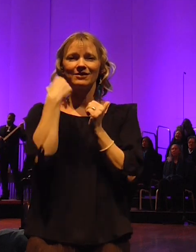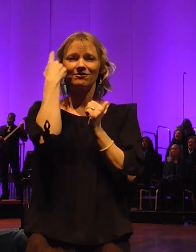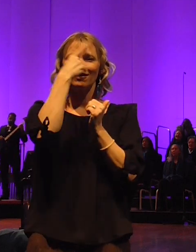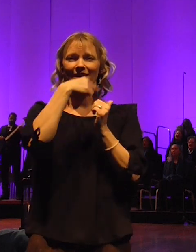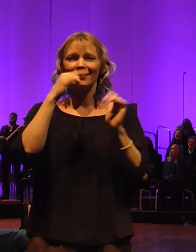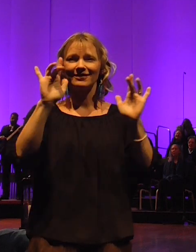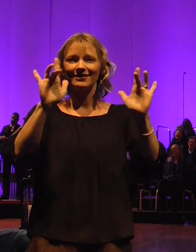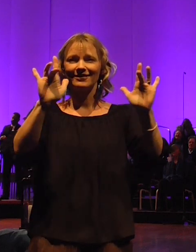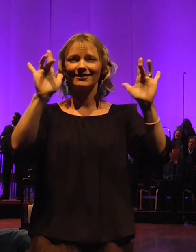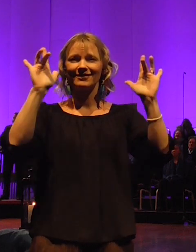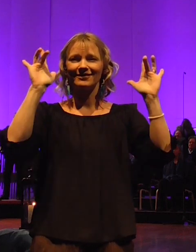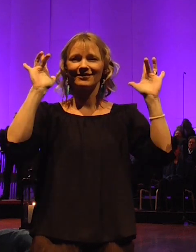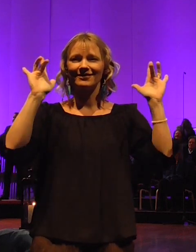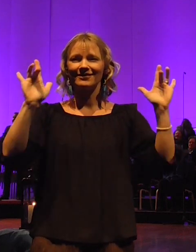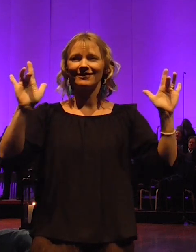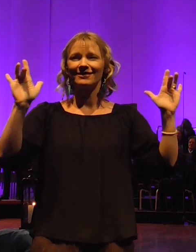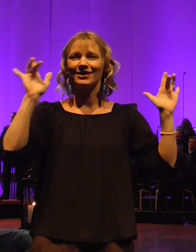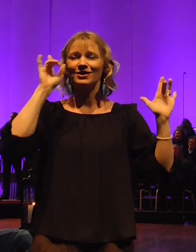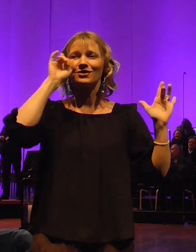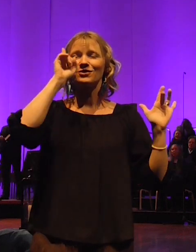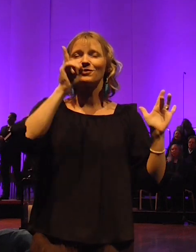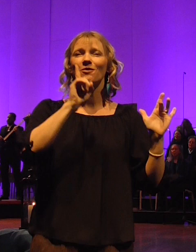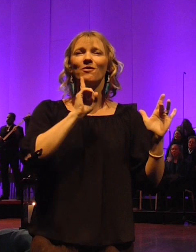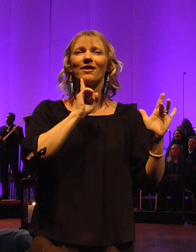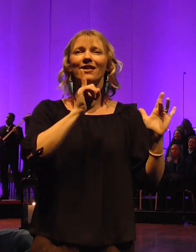each face.